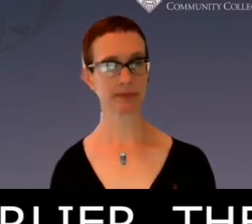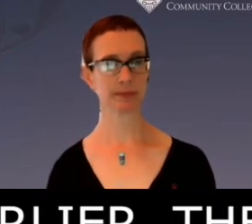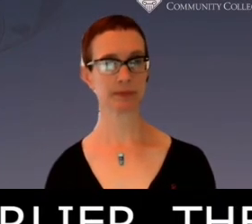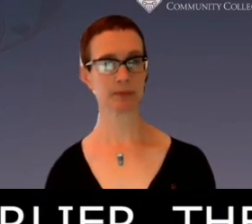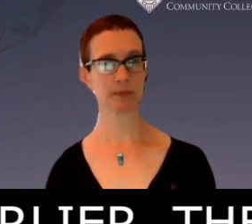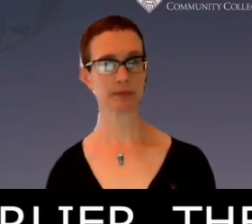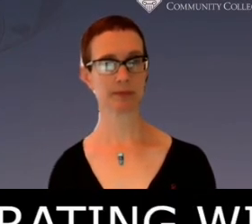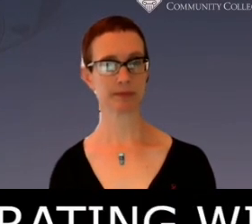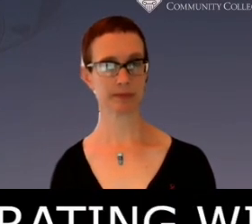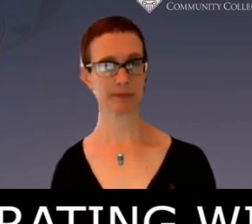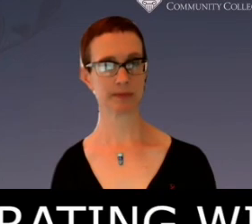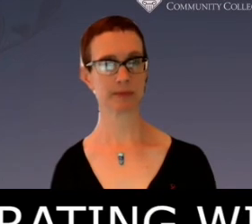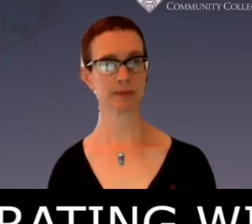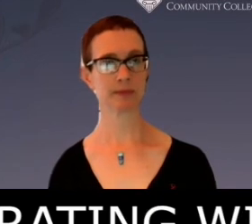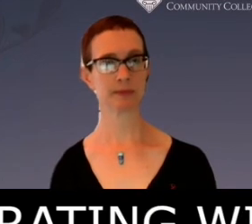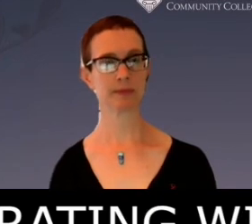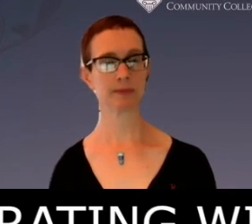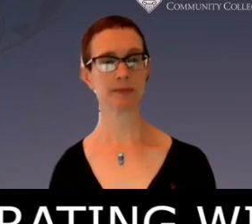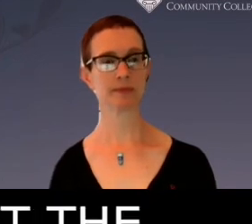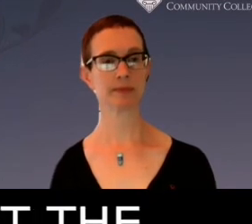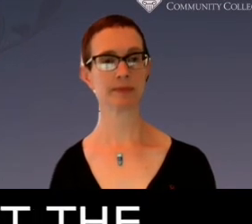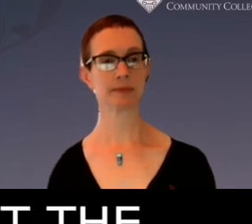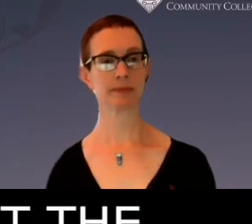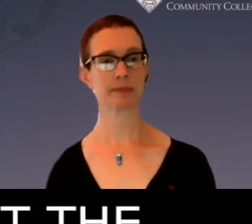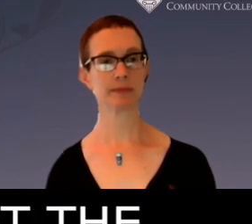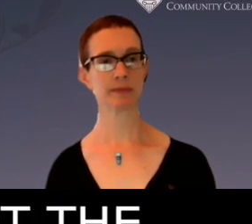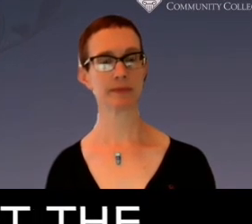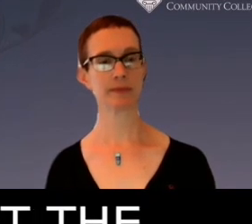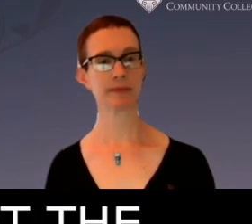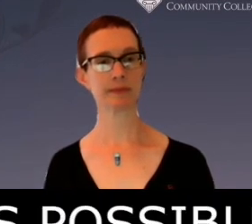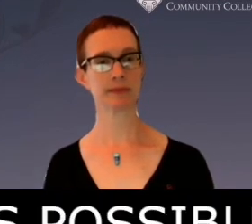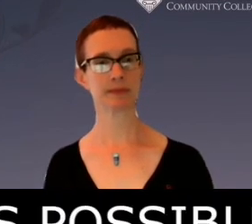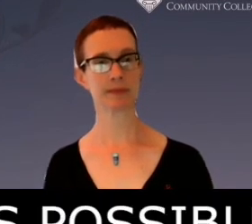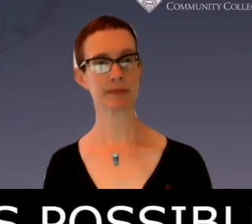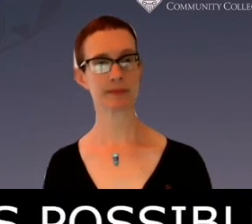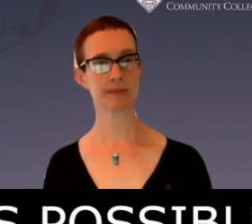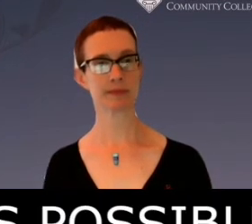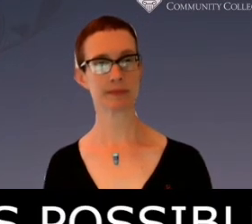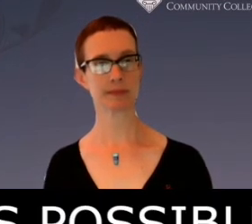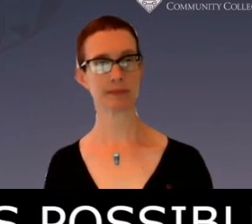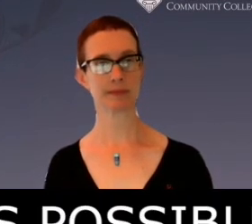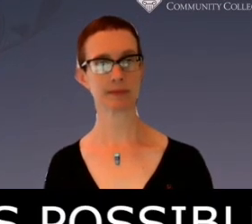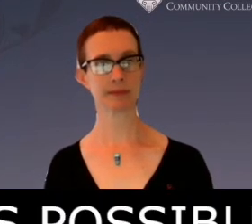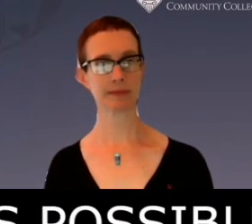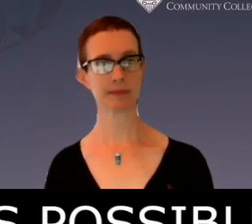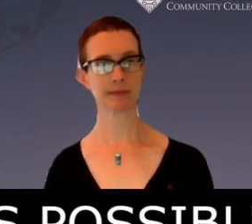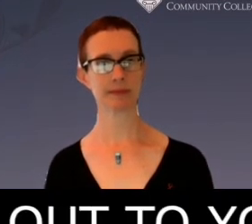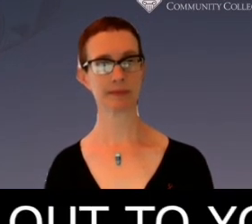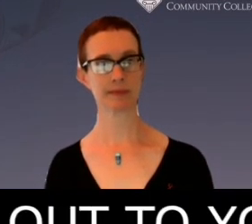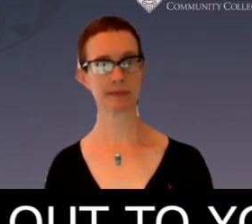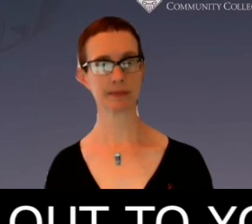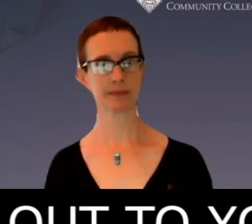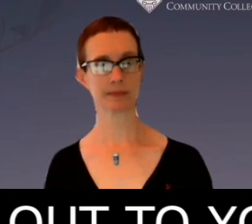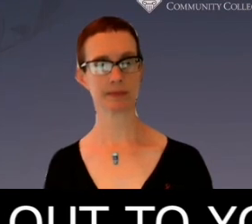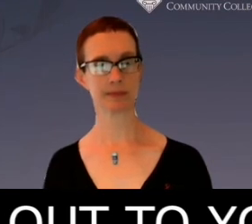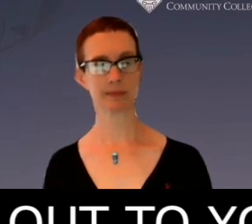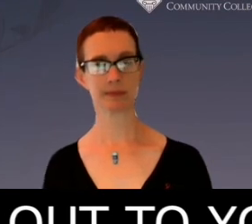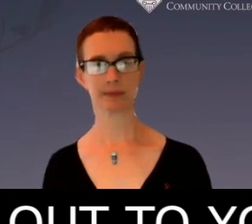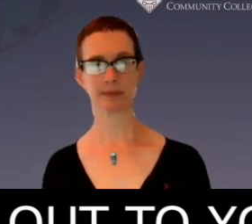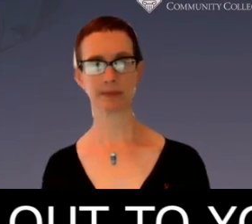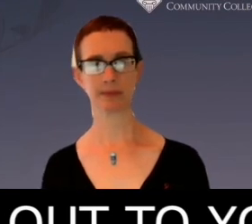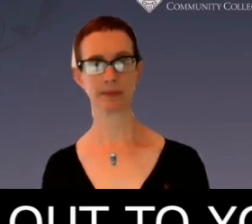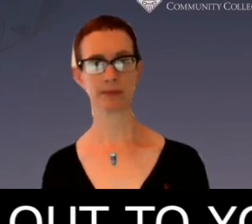so that we can get the strongest collaboratives possible. So yeah, we will get that out to you guys very soon. Thank you.